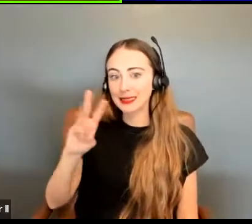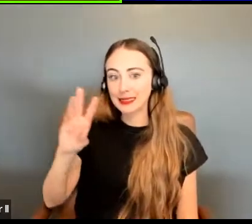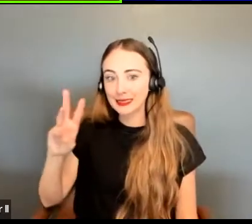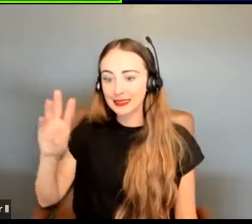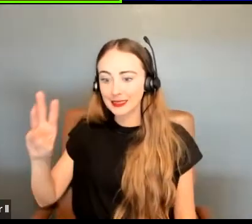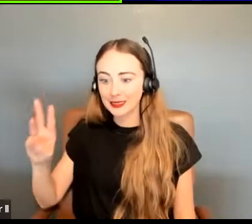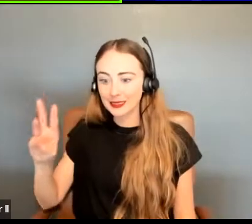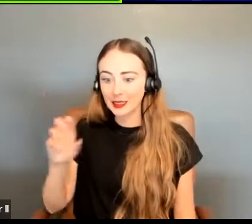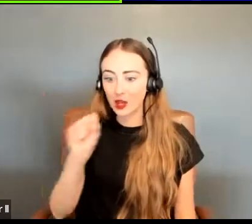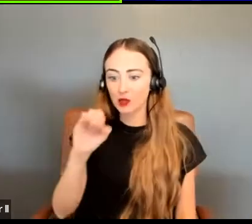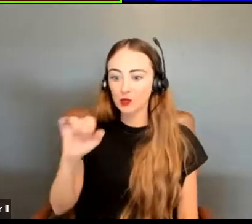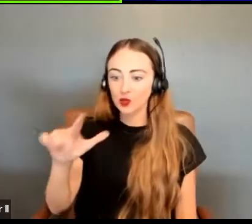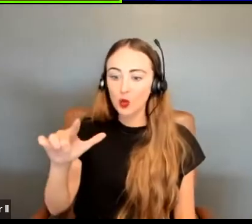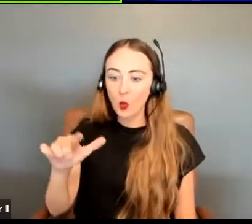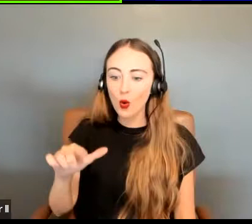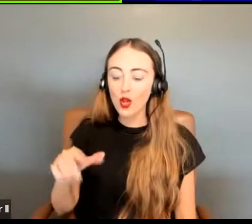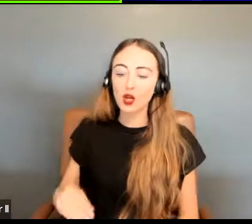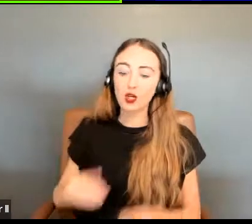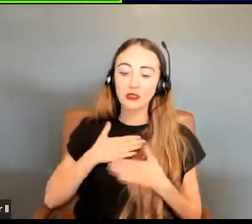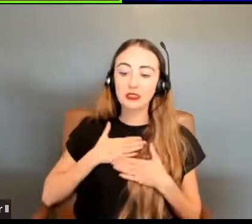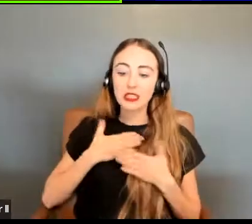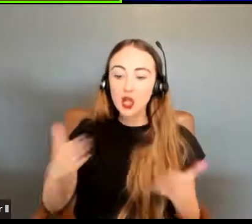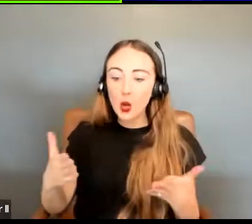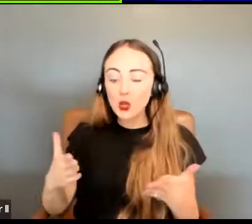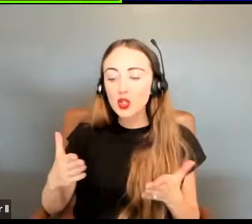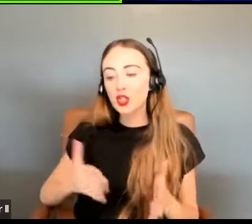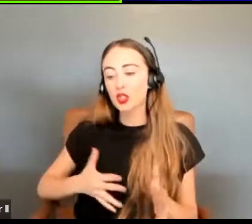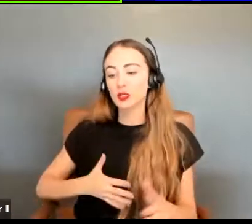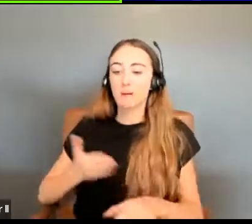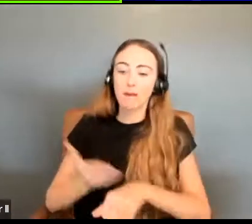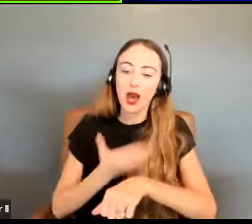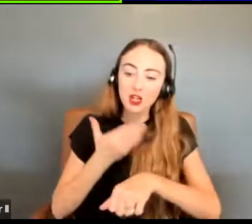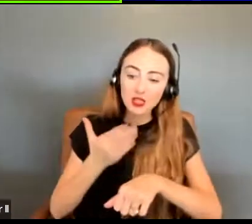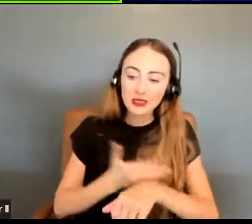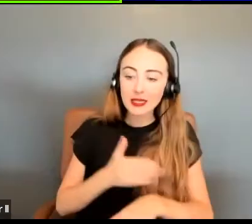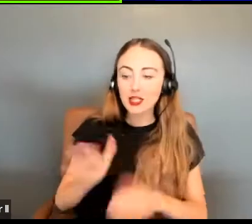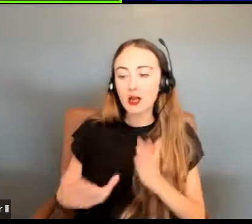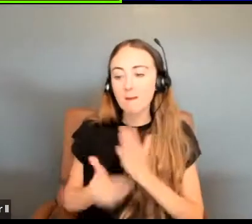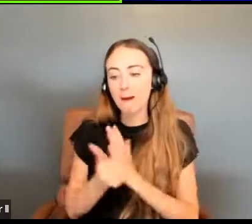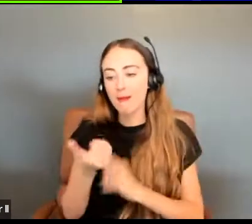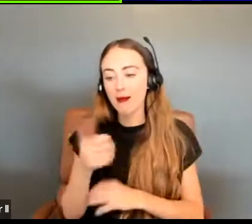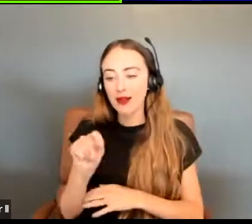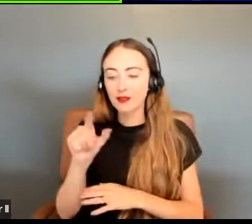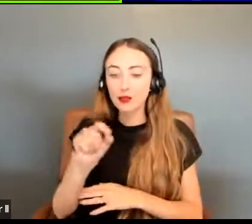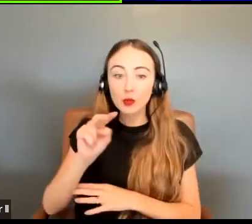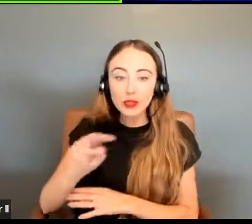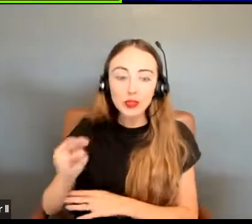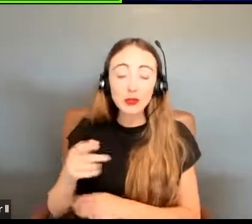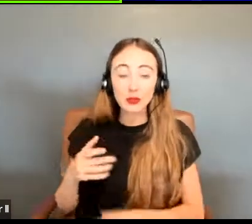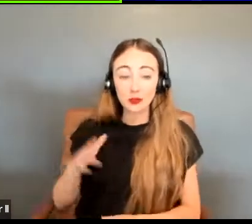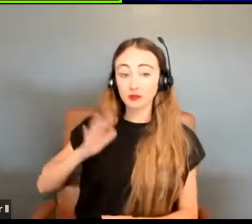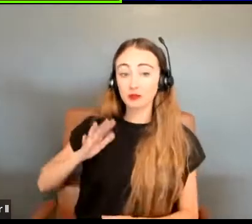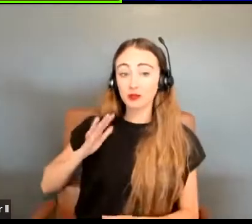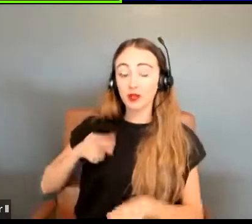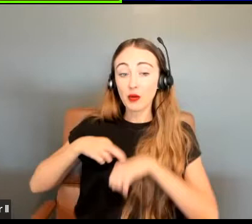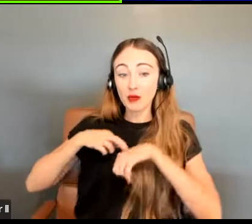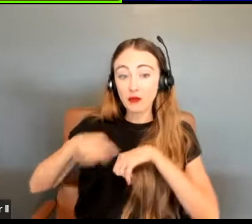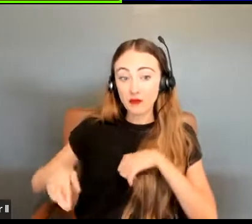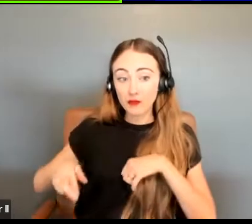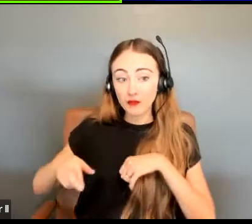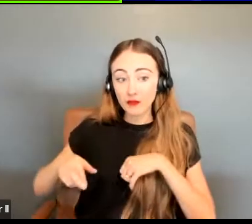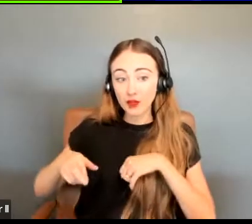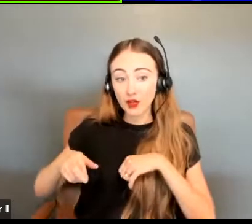entitled Soil Disclosures Modernization Amendment Act of 2022. This bill was sequentially referred first to the